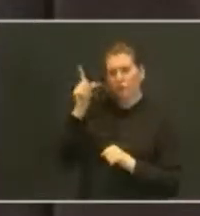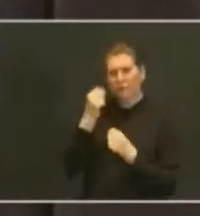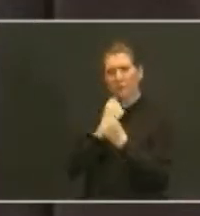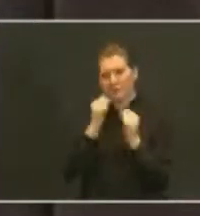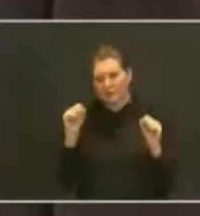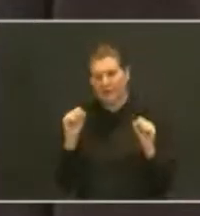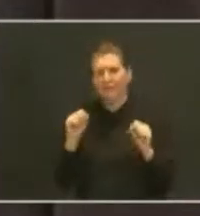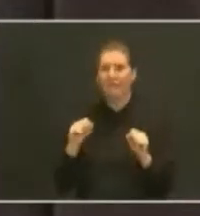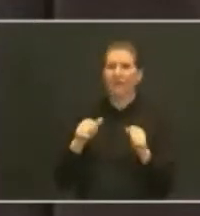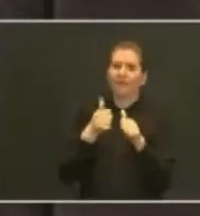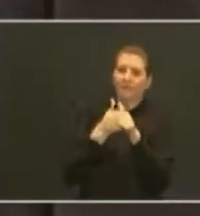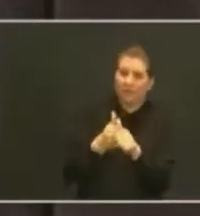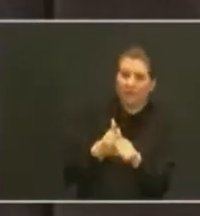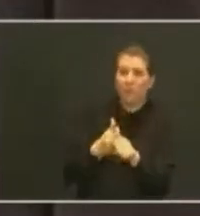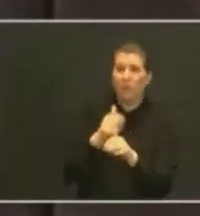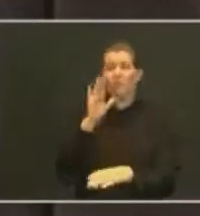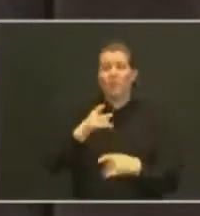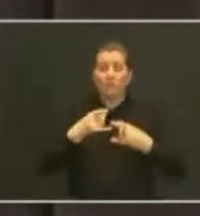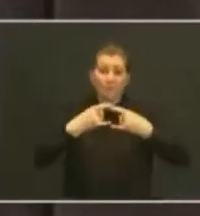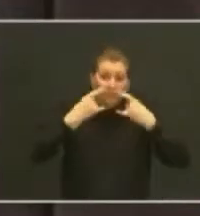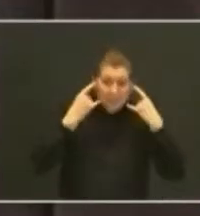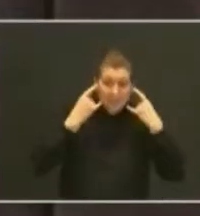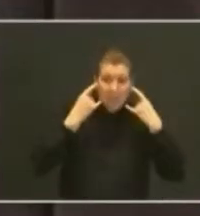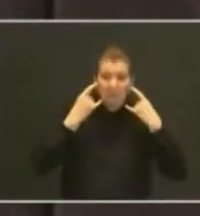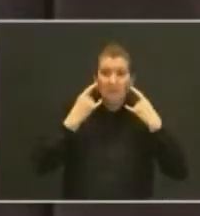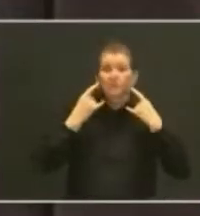and screening and hand washing.